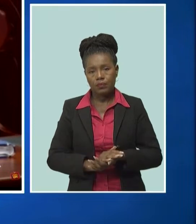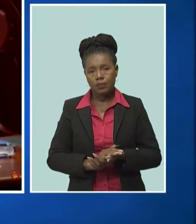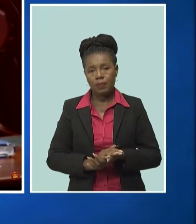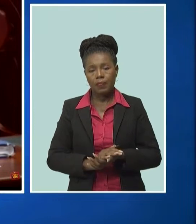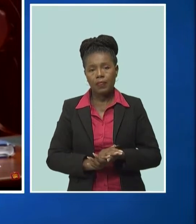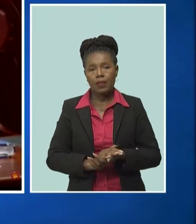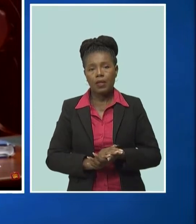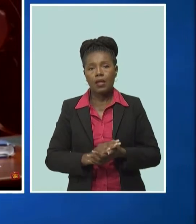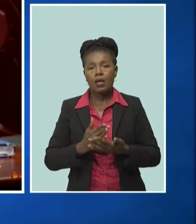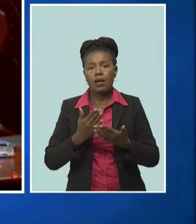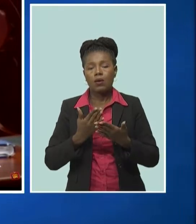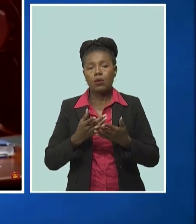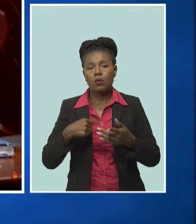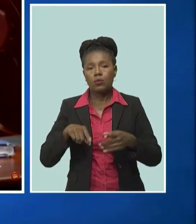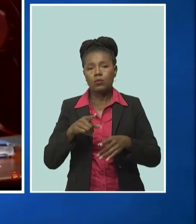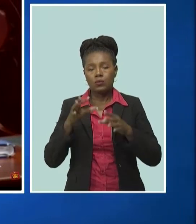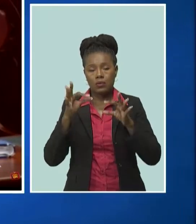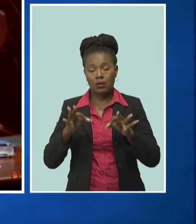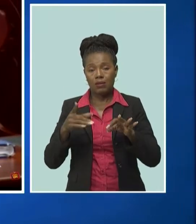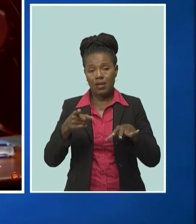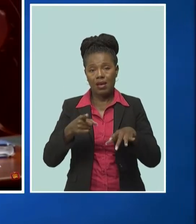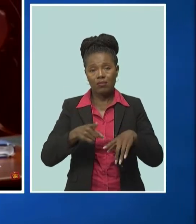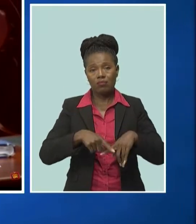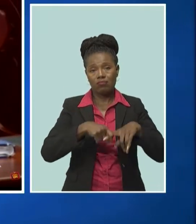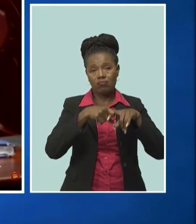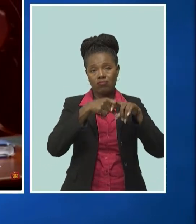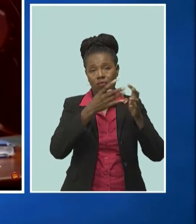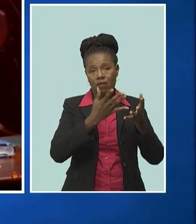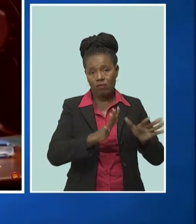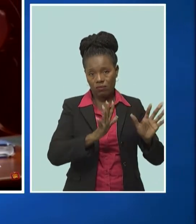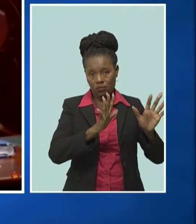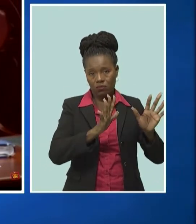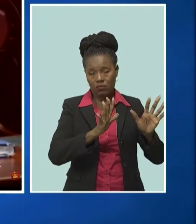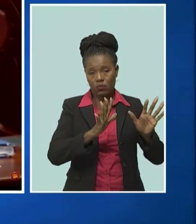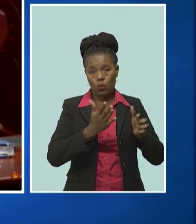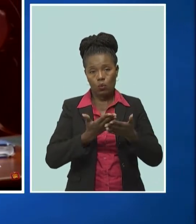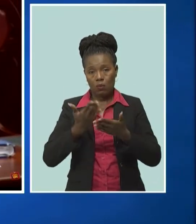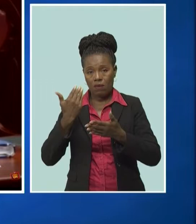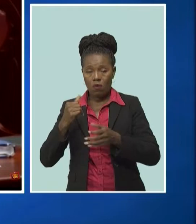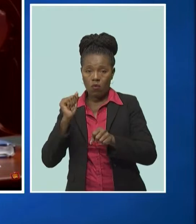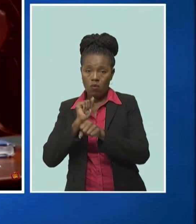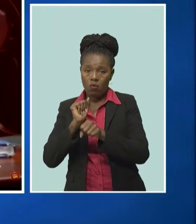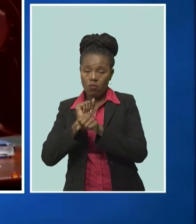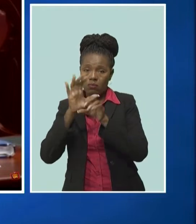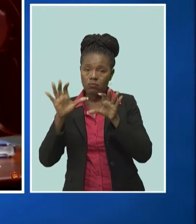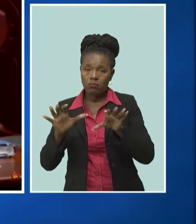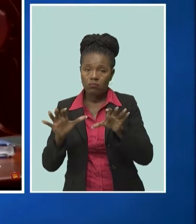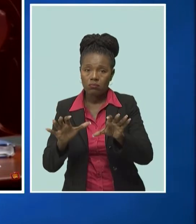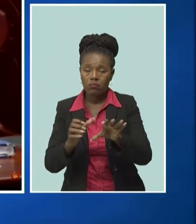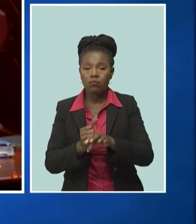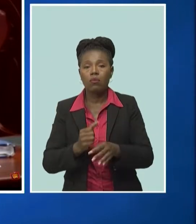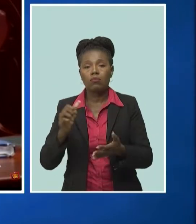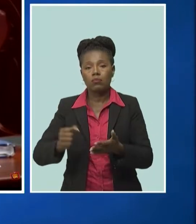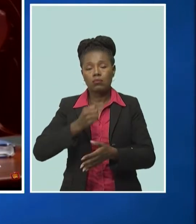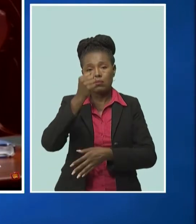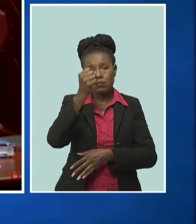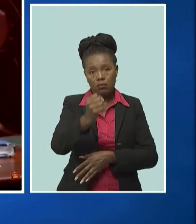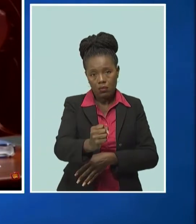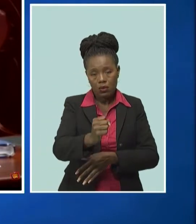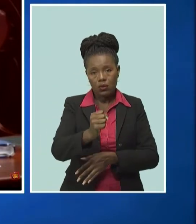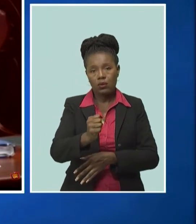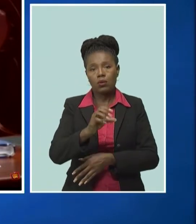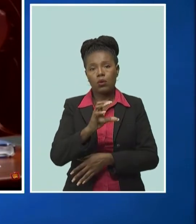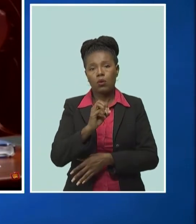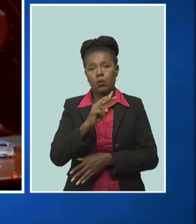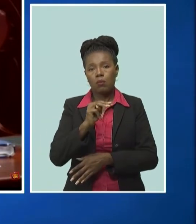took a position that we would bring that to an end. I know we've done a lot of work by appointing the Thorne Commission to be able to look